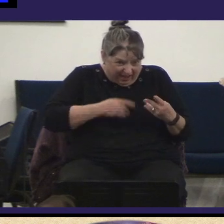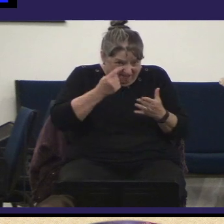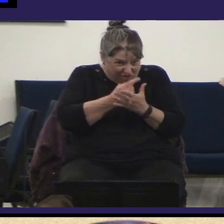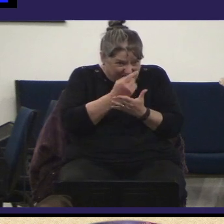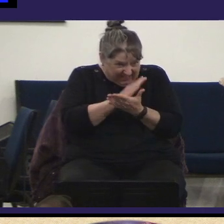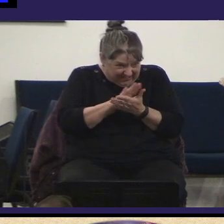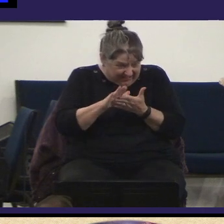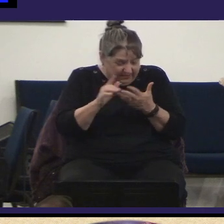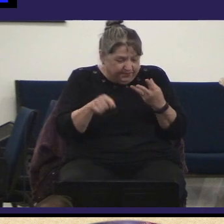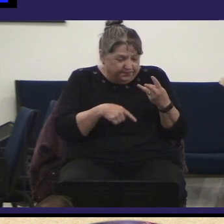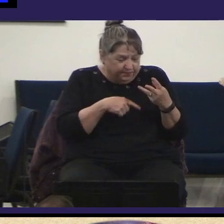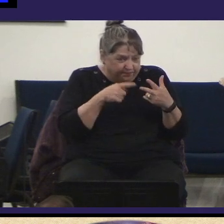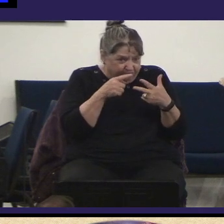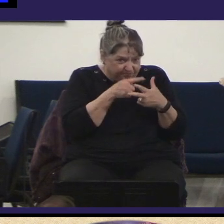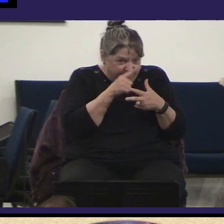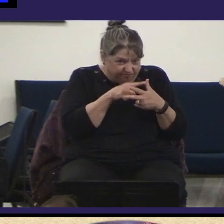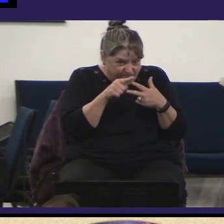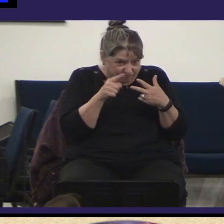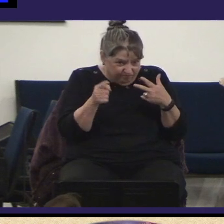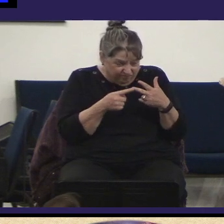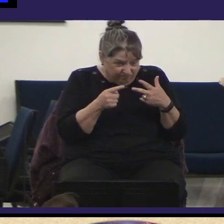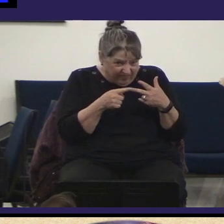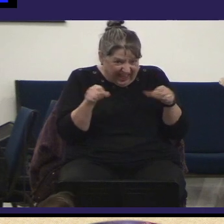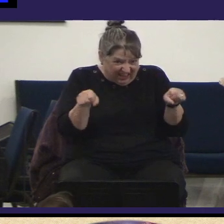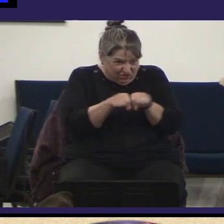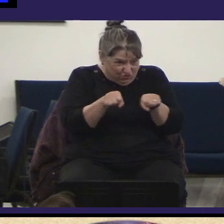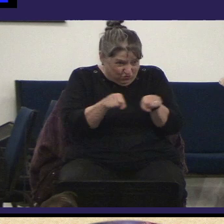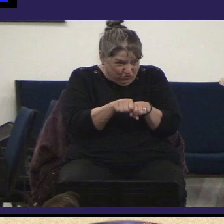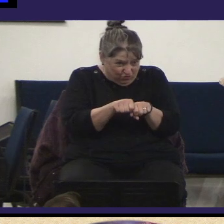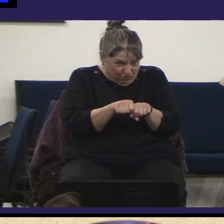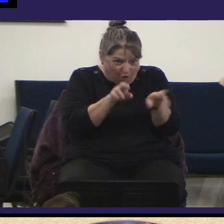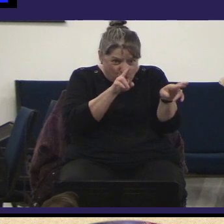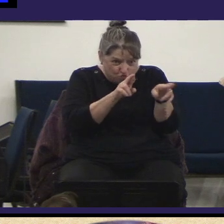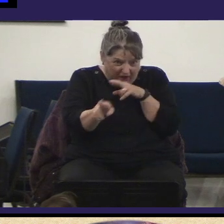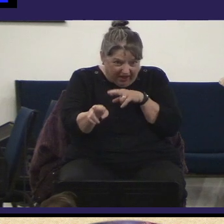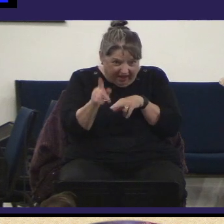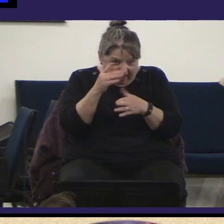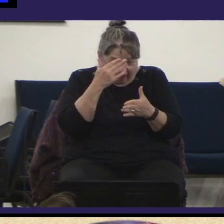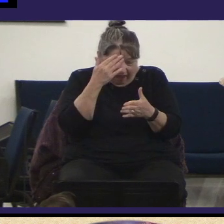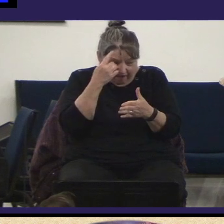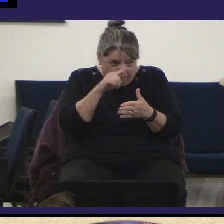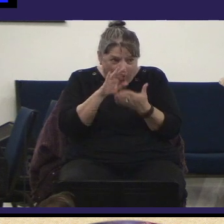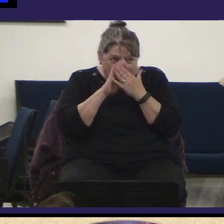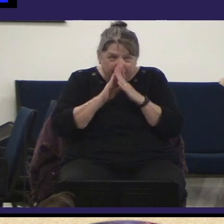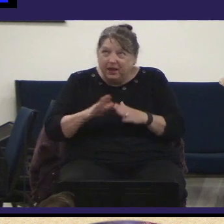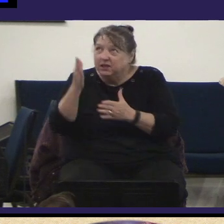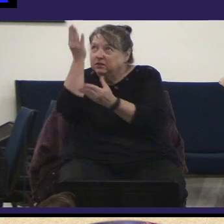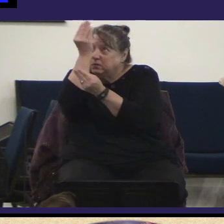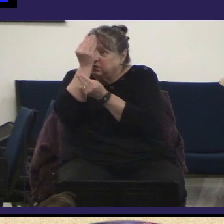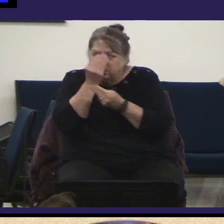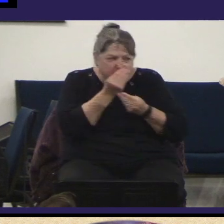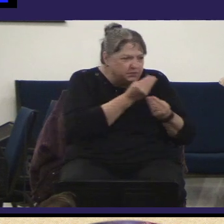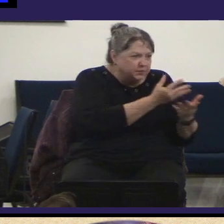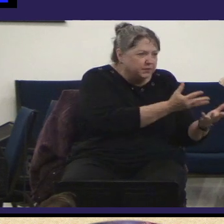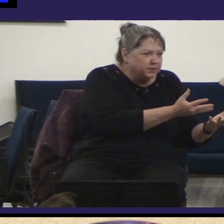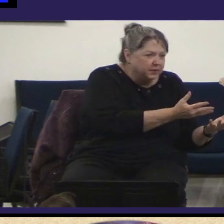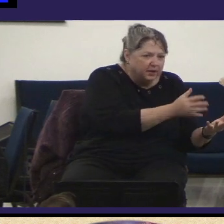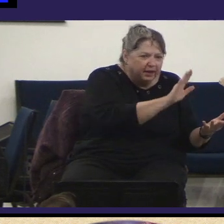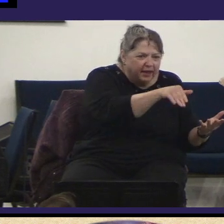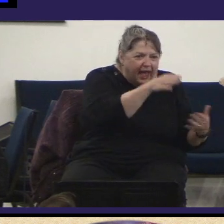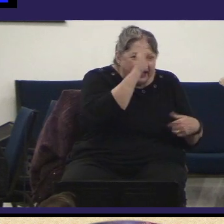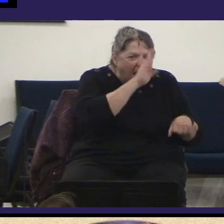our feet fitted with the readiness that comes from the gospel of peace. God has called you and